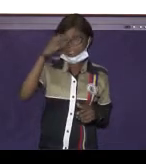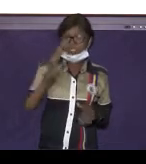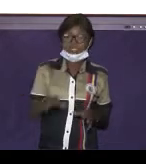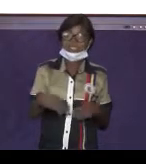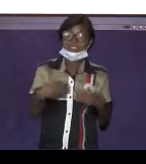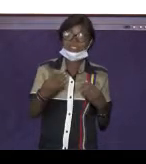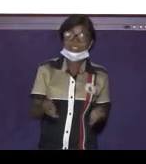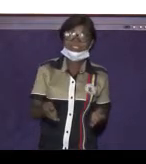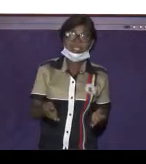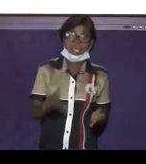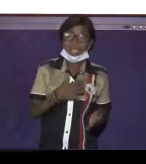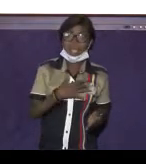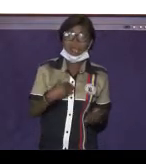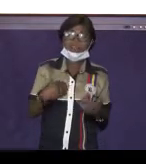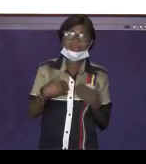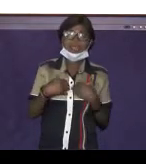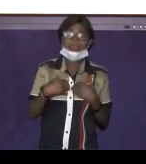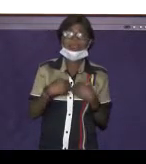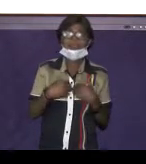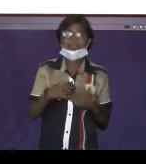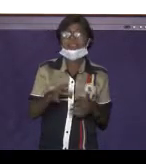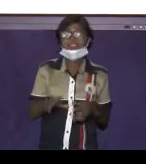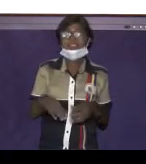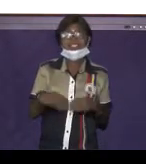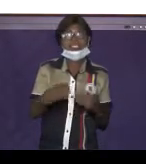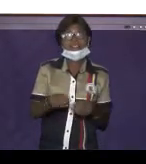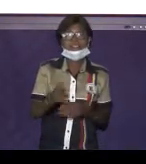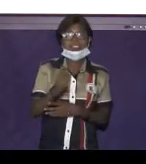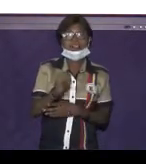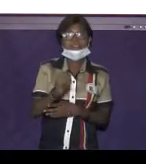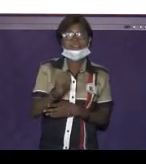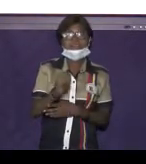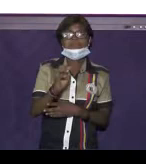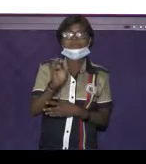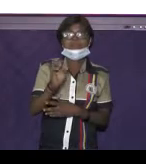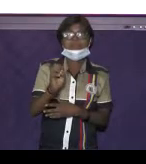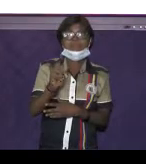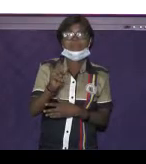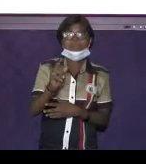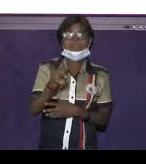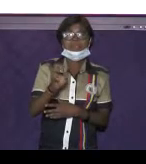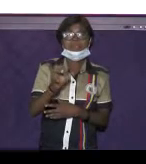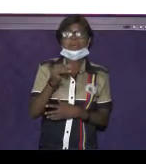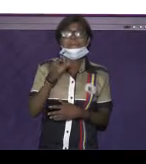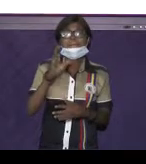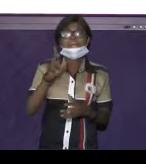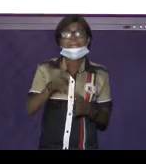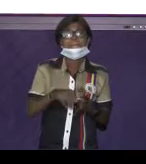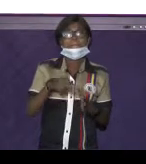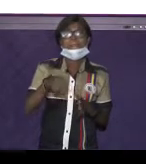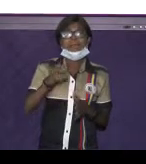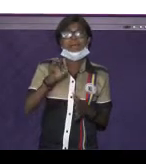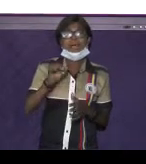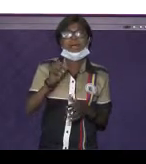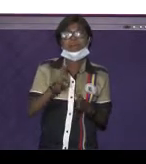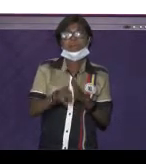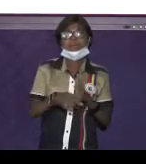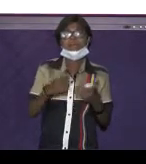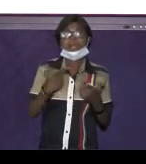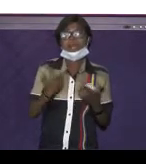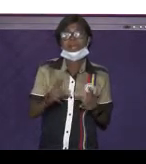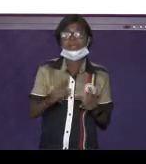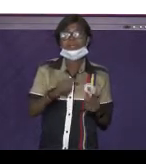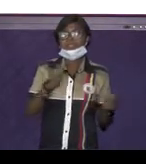per hour and the cheater's speed is given in meters per second. So we have to change one of them to the unit of the other. I say let's